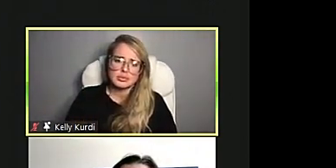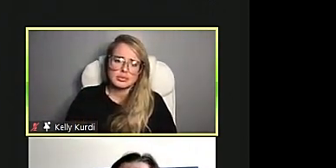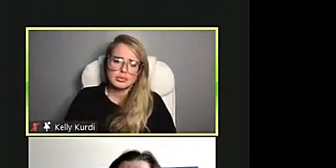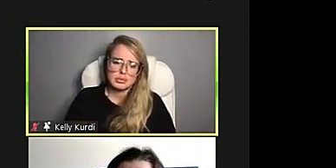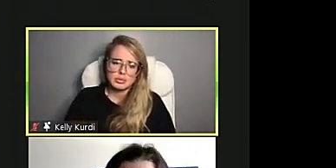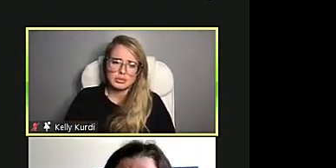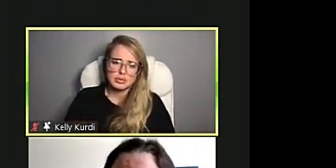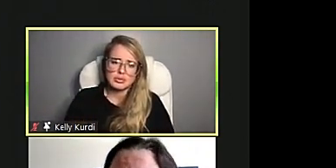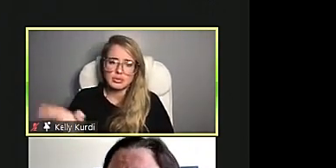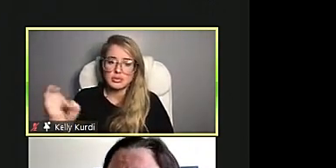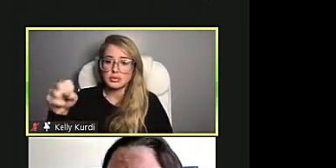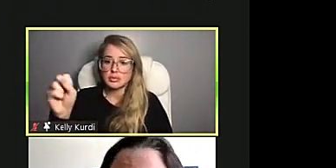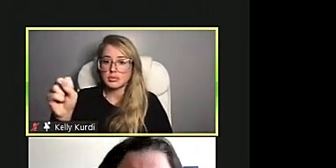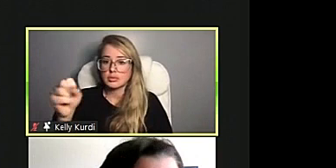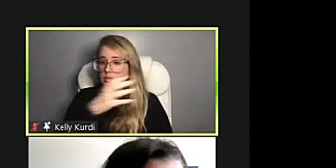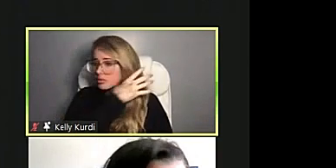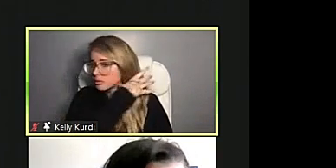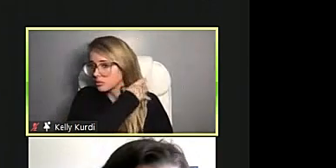Yeah,